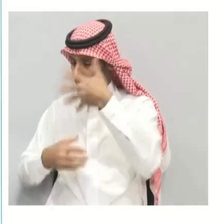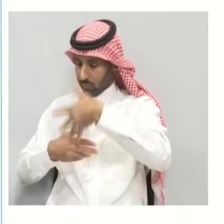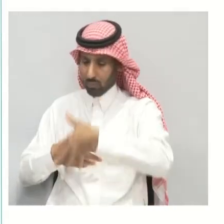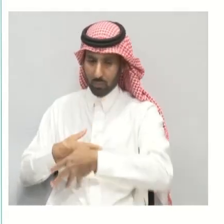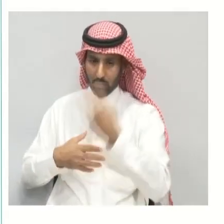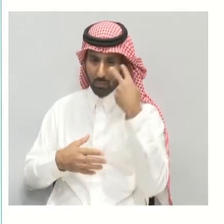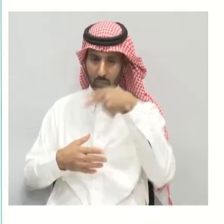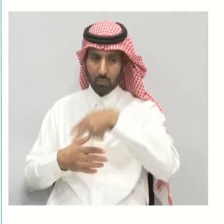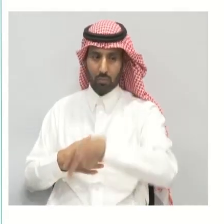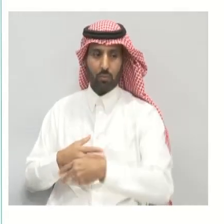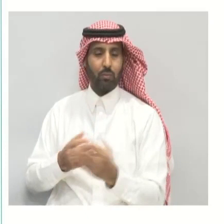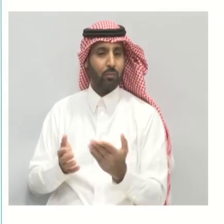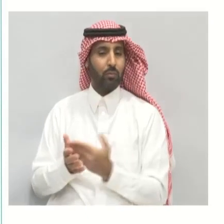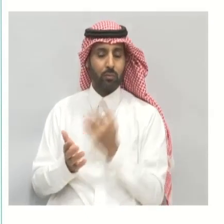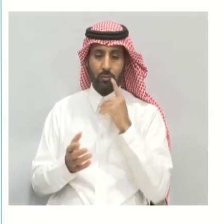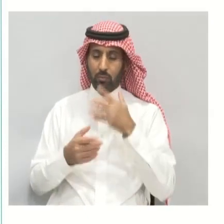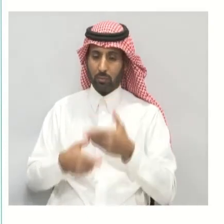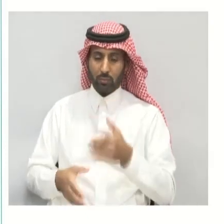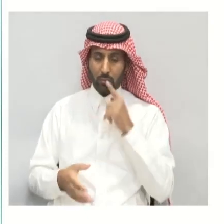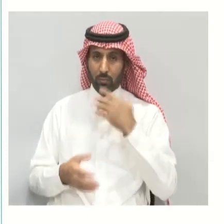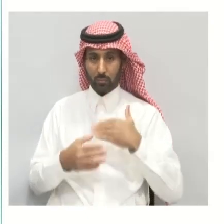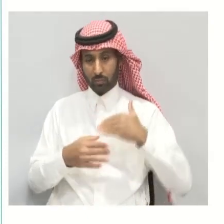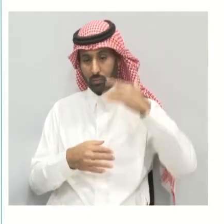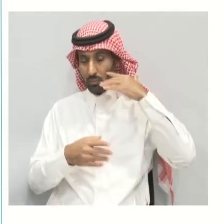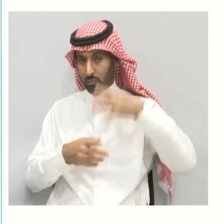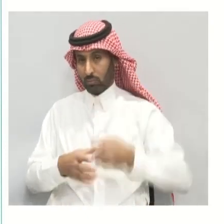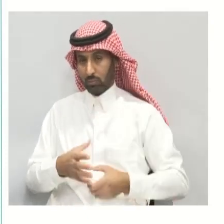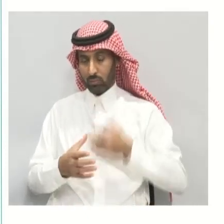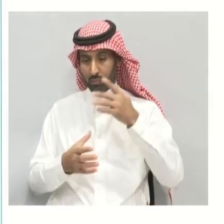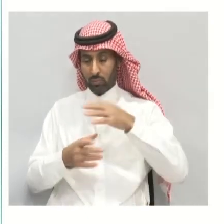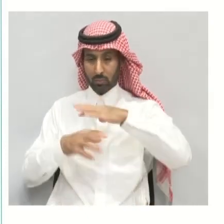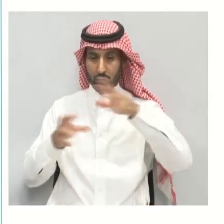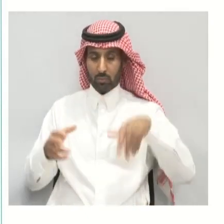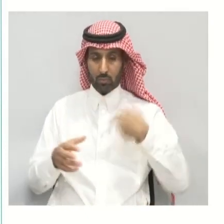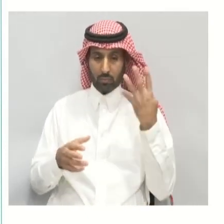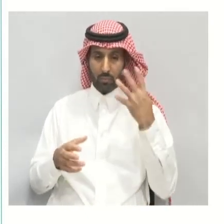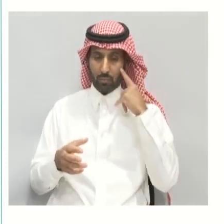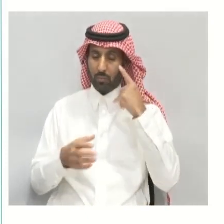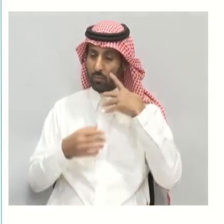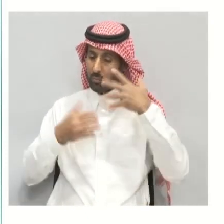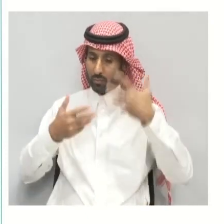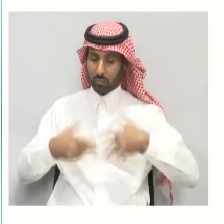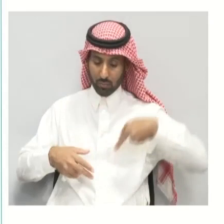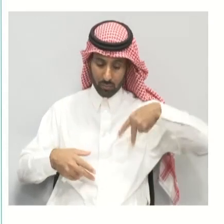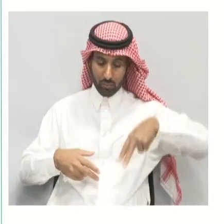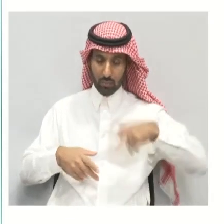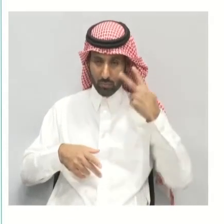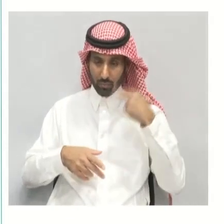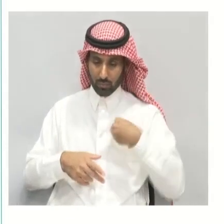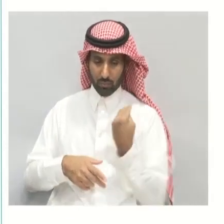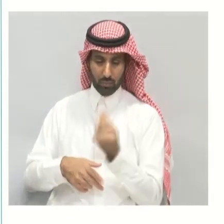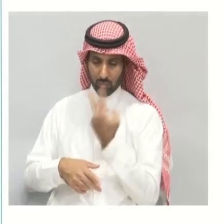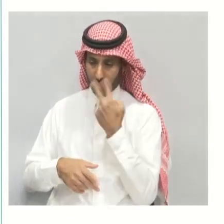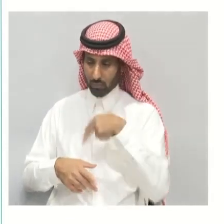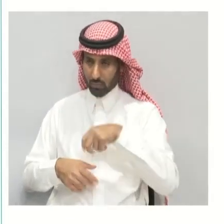and also the Itabu Dam, the hydroelectric dam, and number four, a walk with a great view of